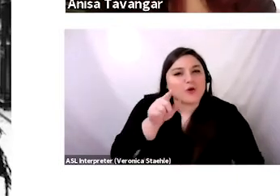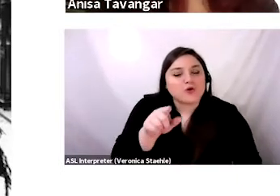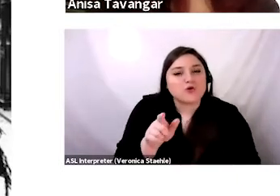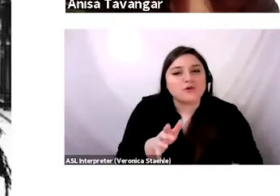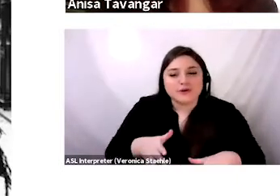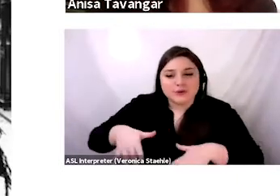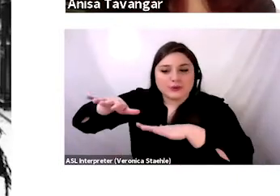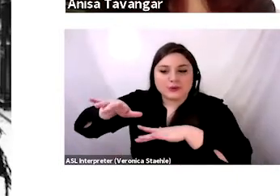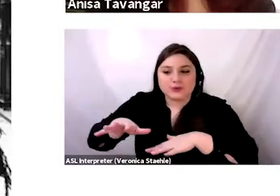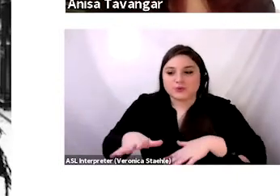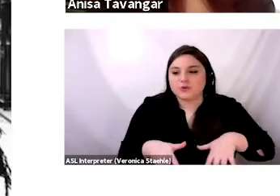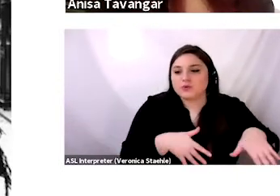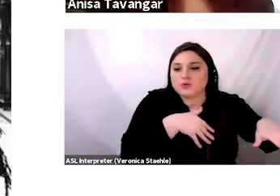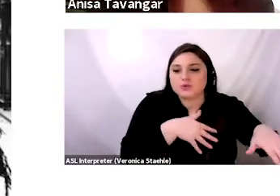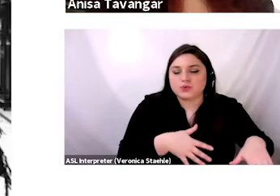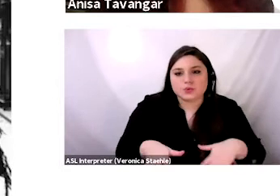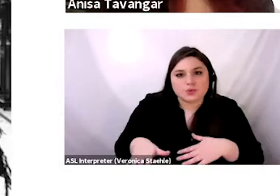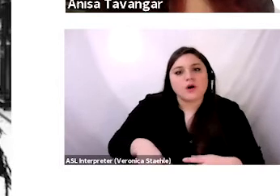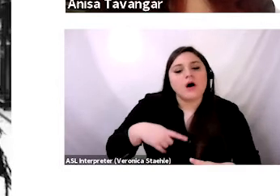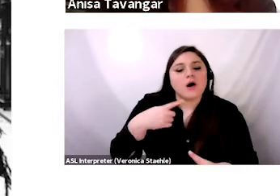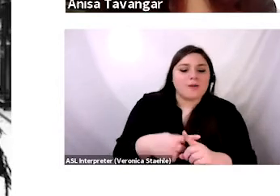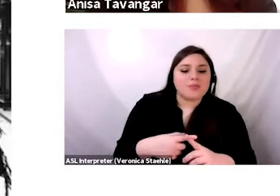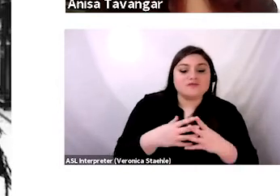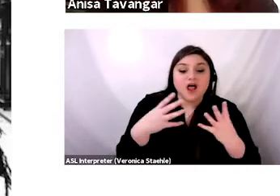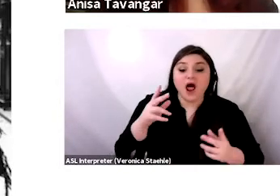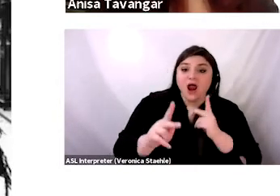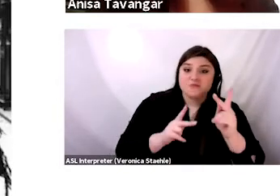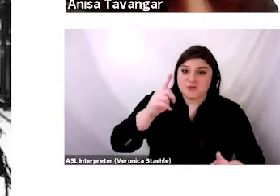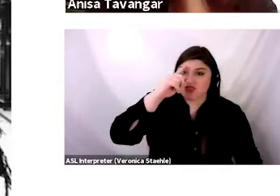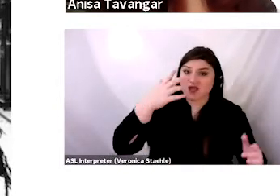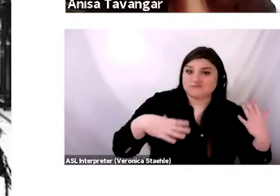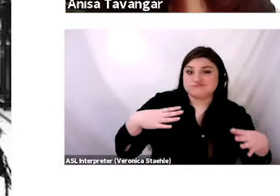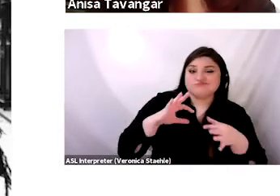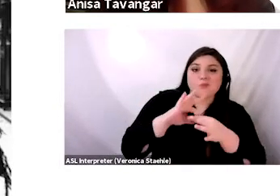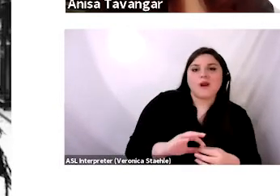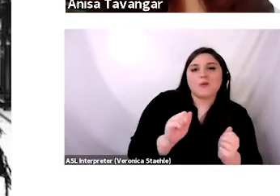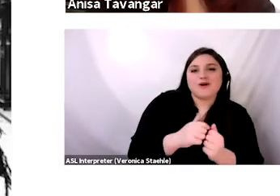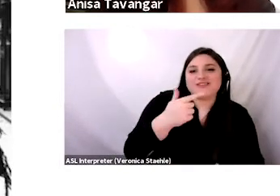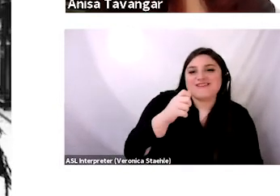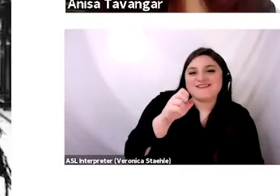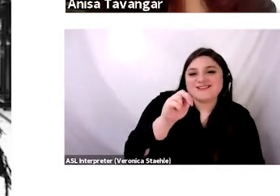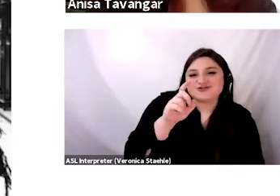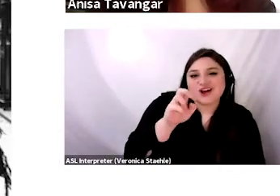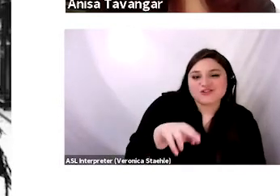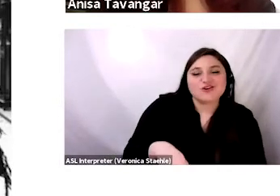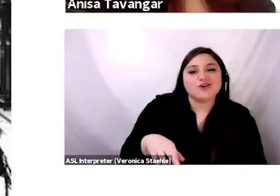of it, I think, is gendered, and people based on class and race and